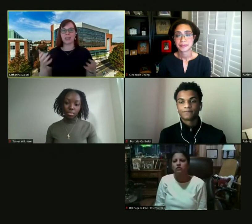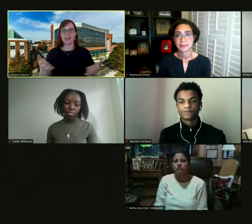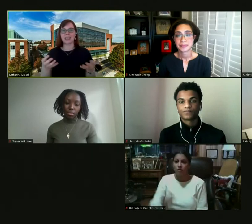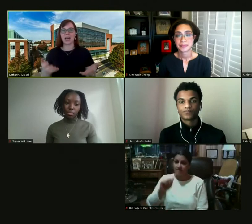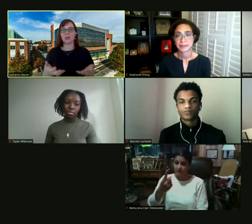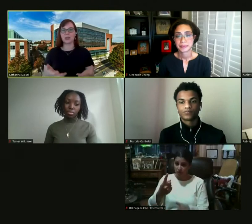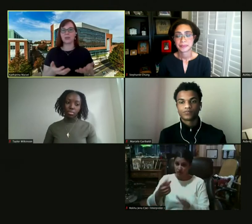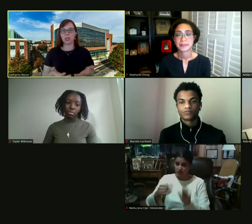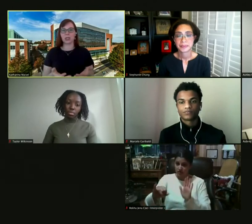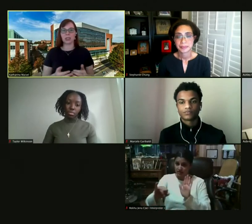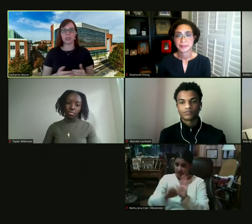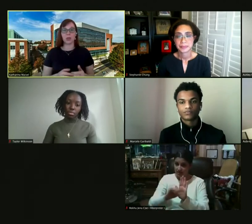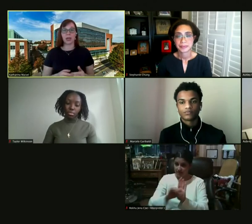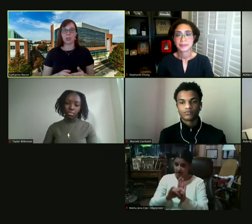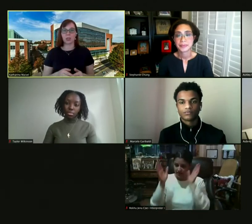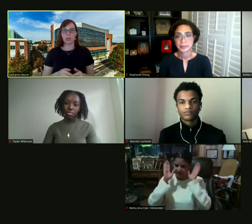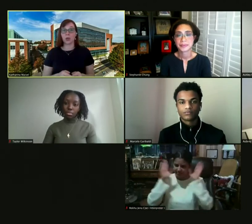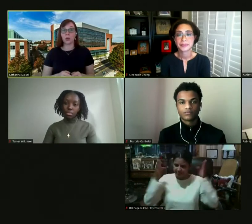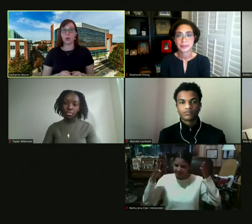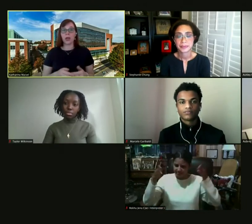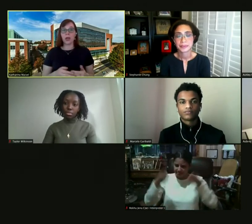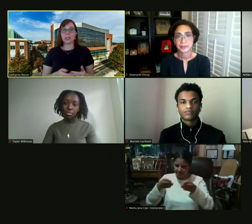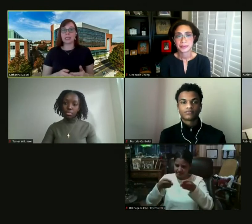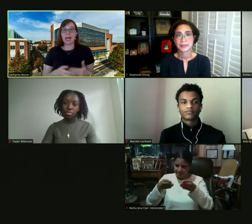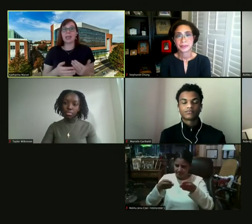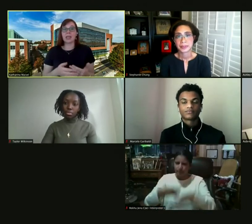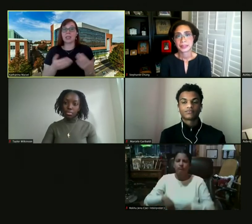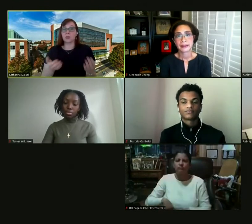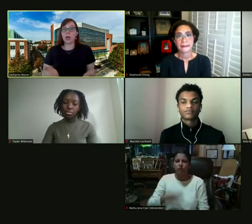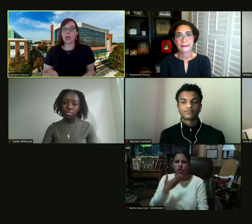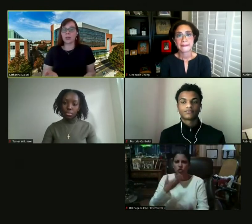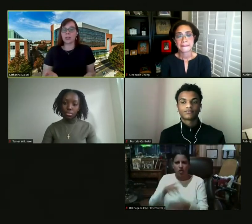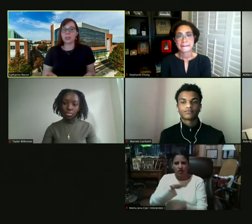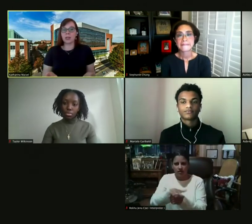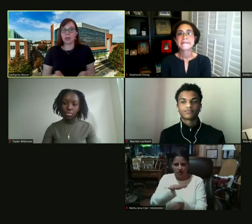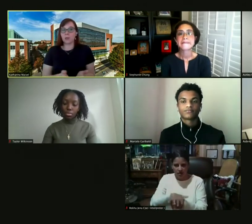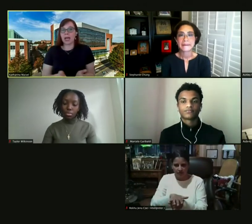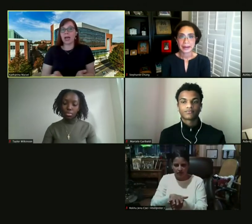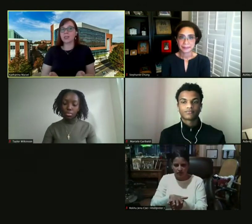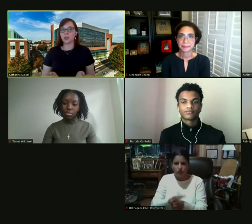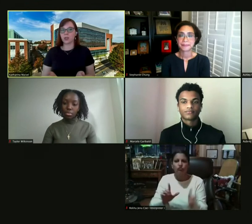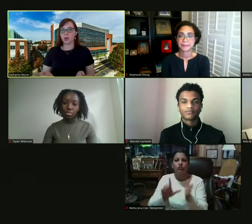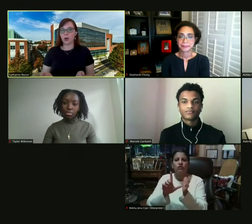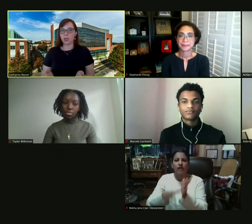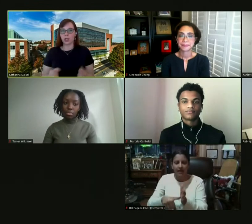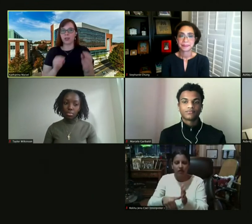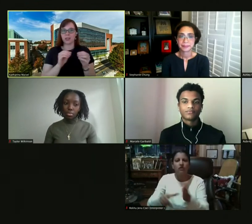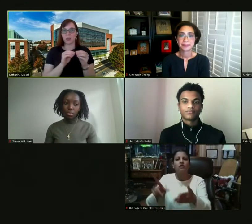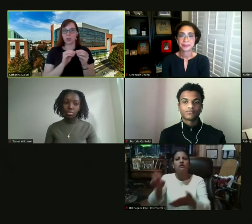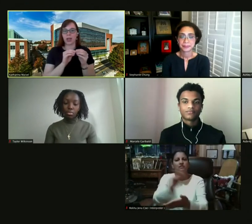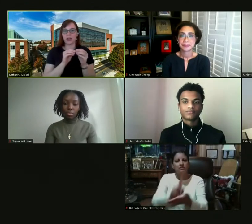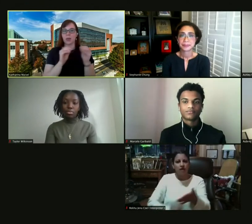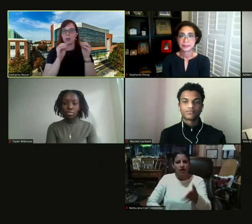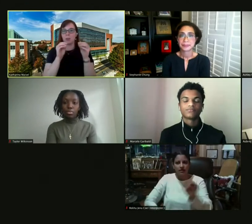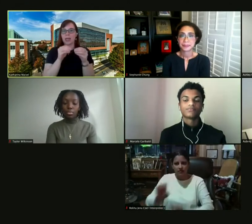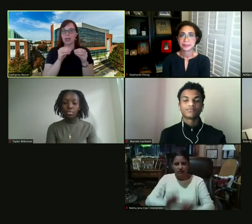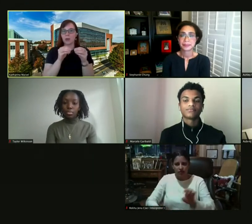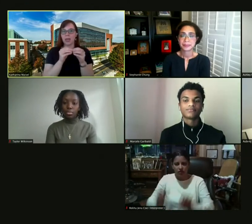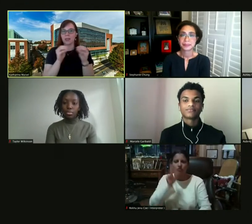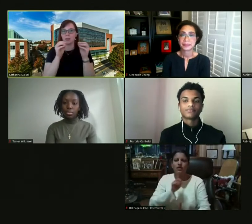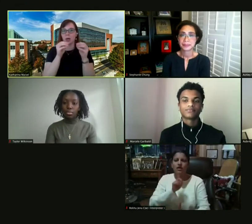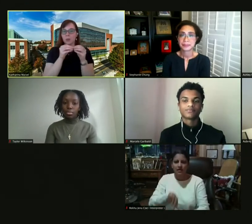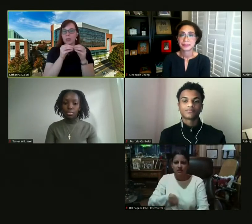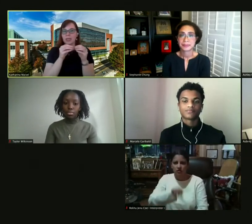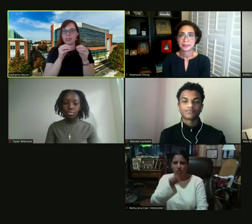and narrowing that down sufficiently so you can actually go and design an experiment that will answer a question, you know, kind of maybe